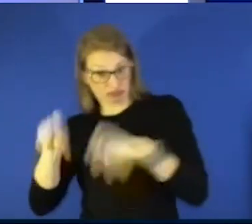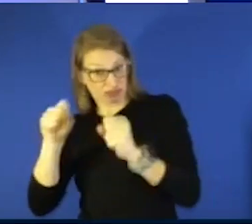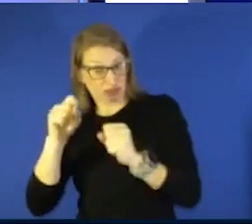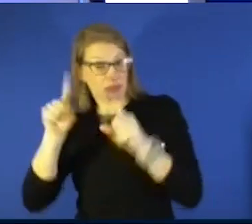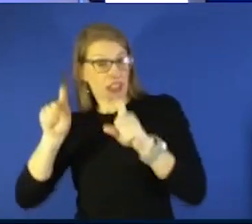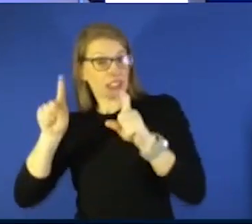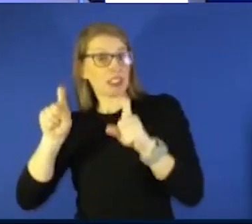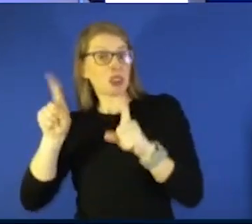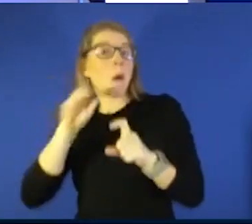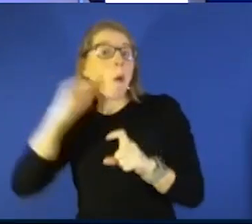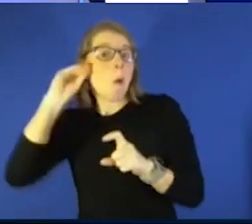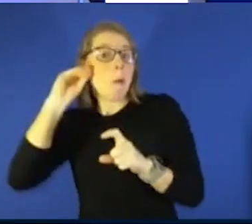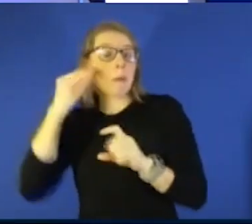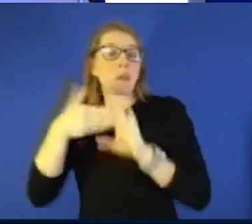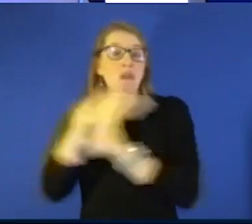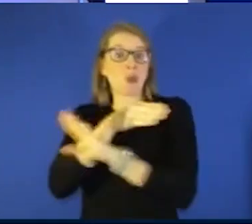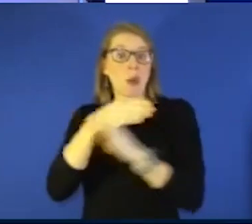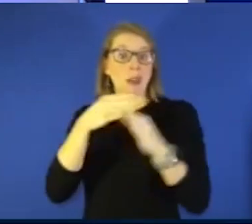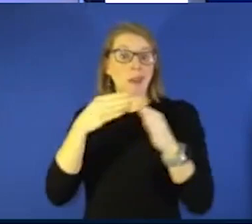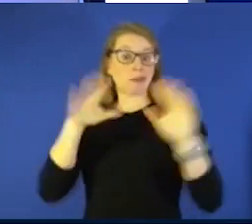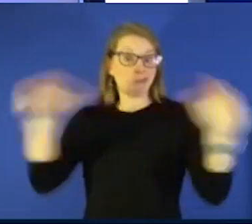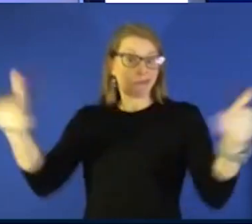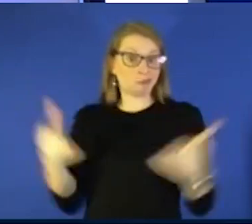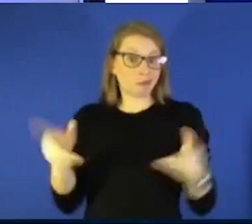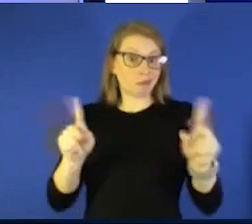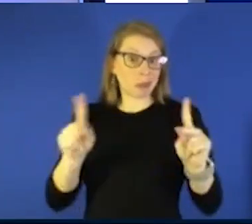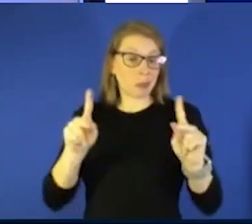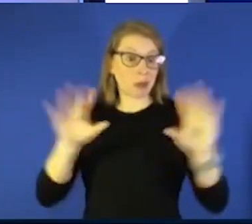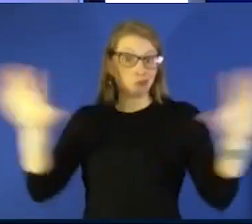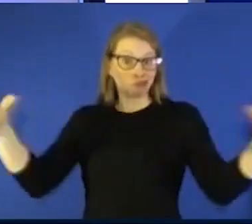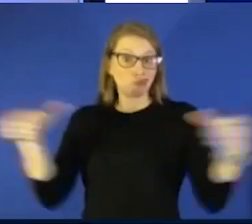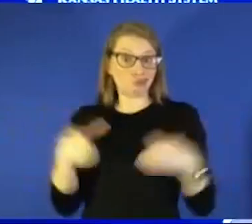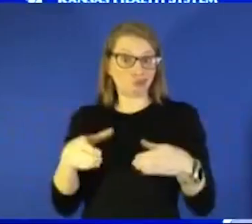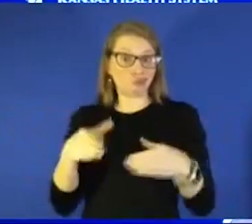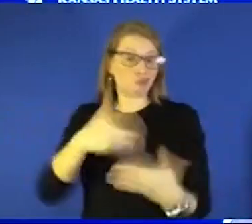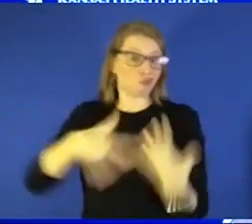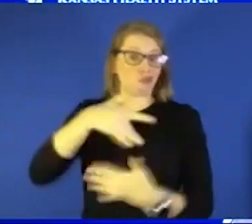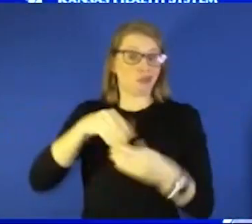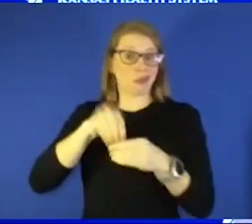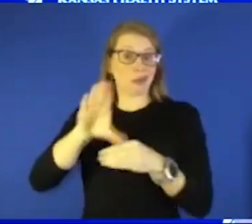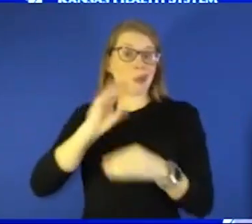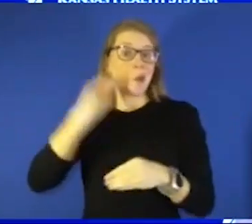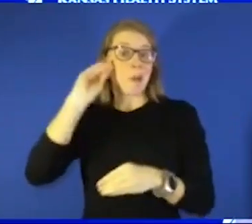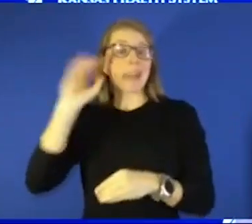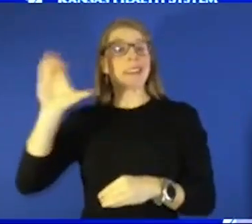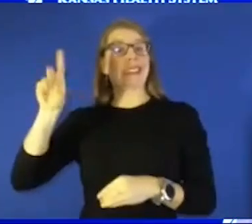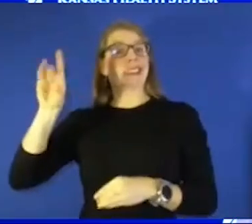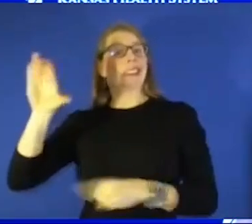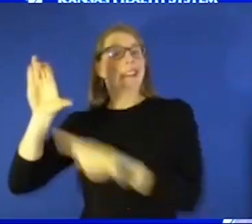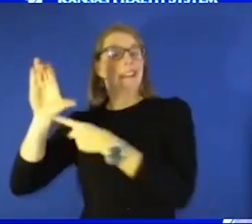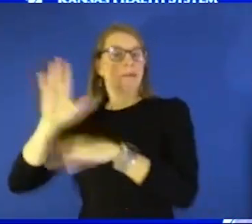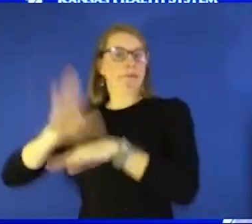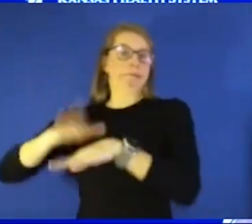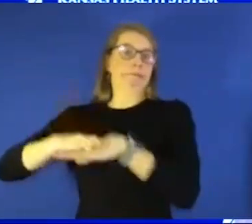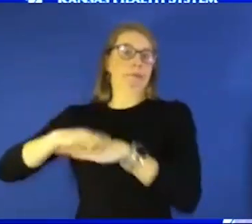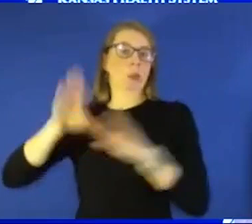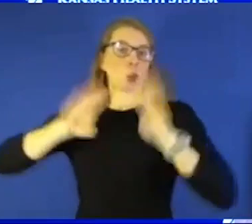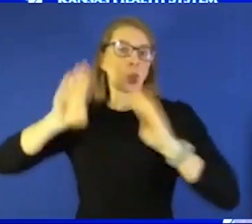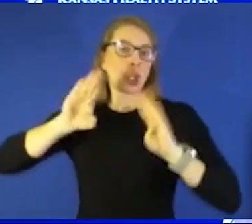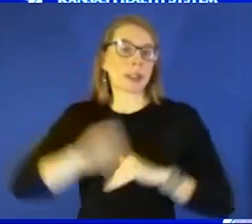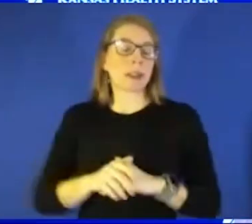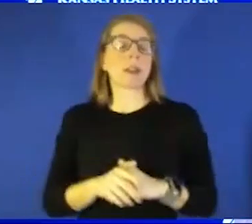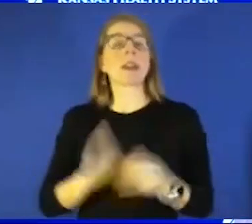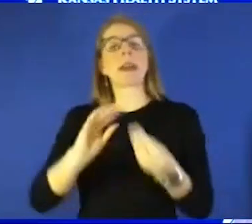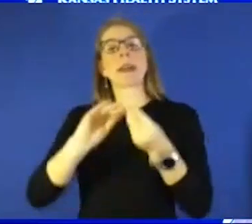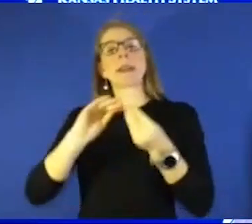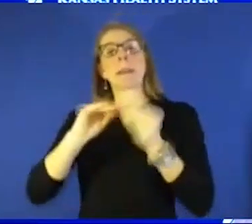somebody, a group of people in their home. Yeah, I think what the CDC is saying is they're worried. They're seeing the numbers grow nationally, and so they're saying